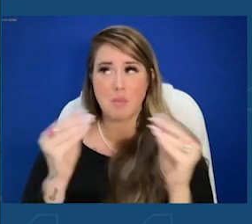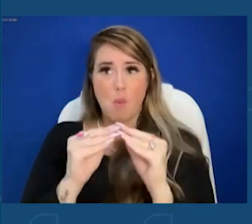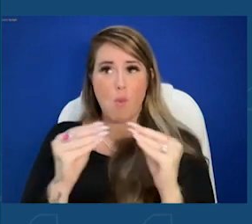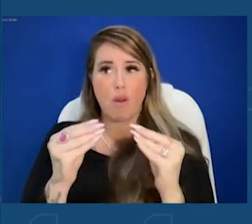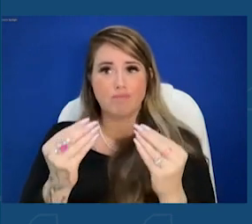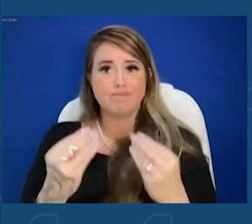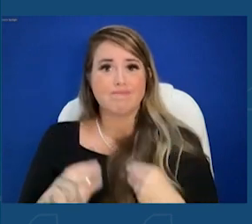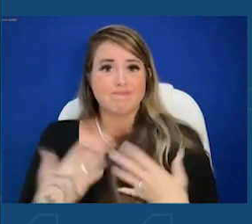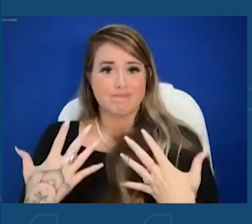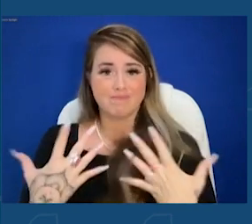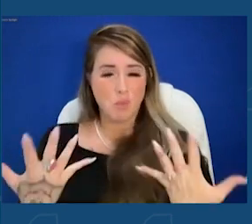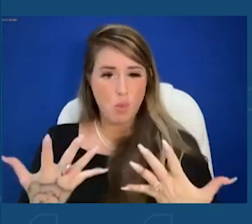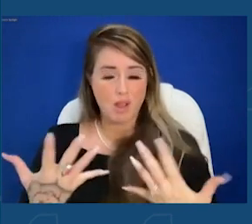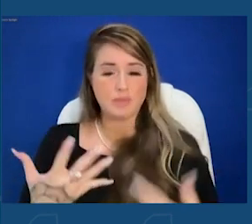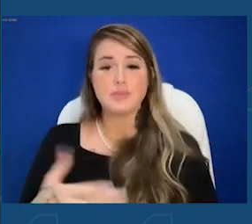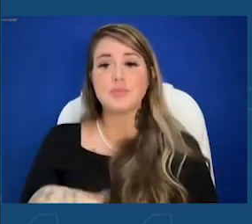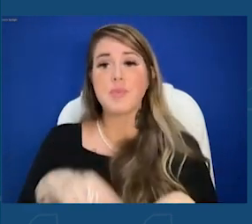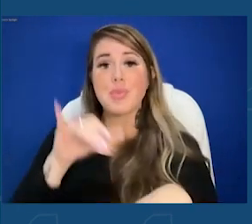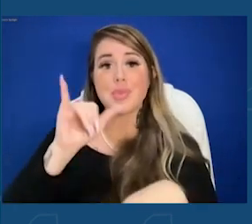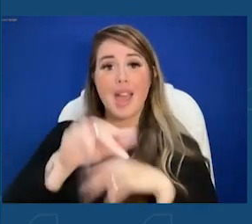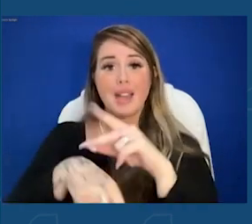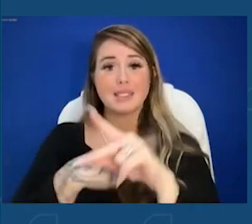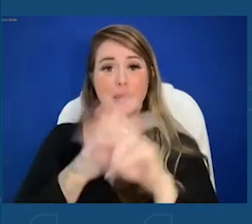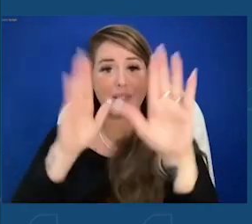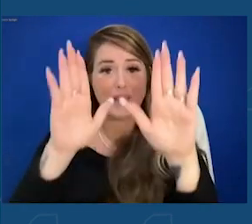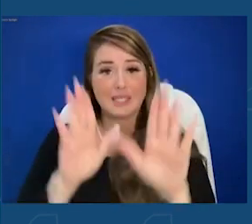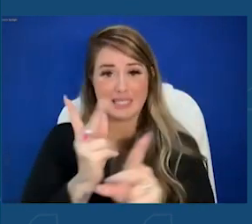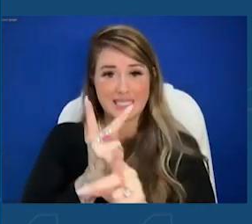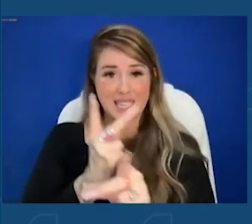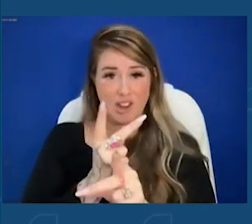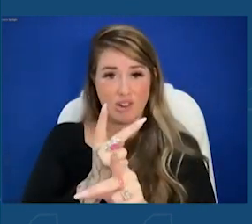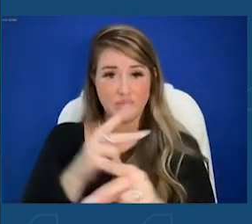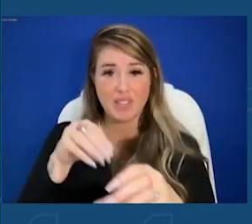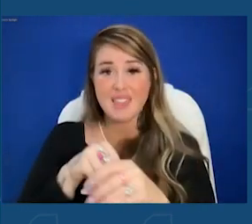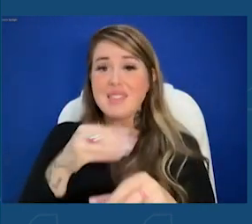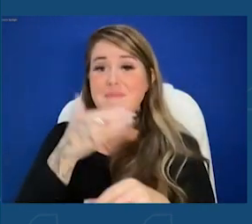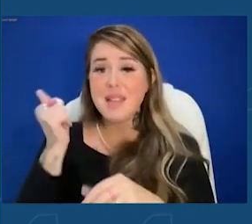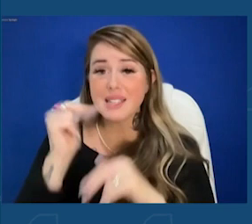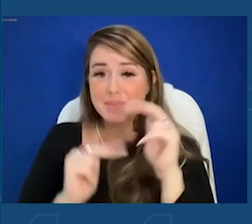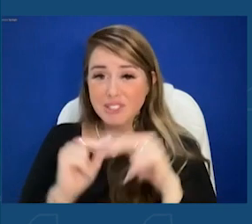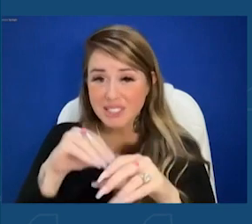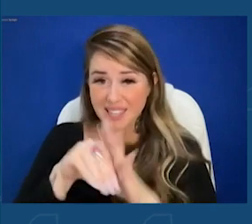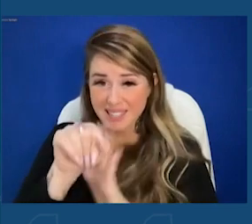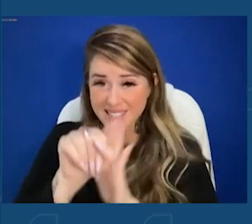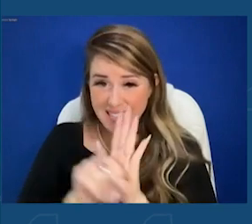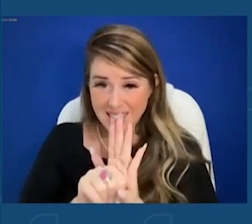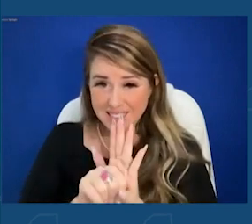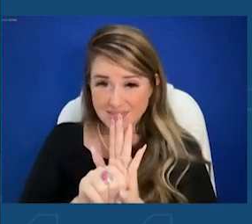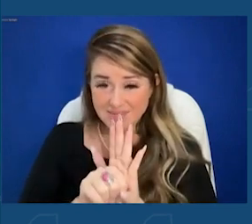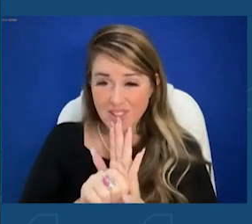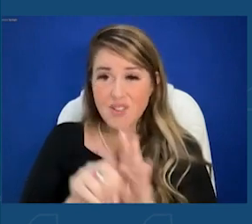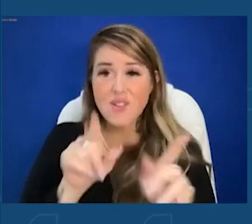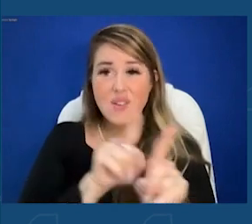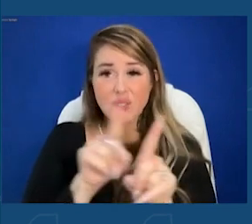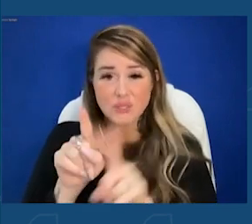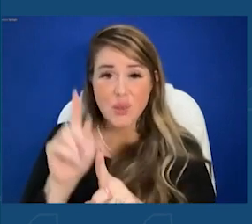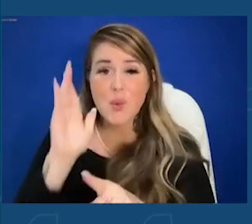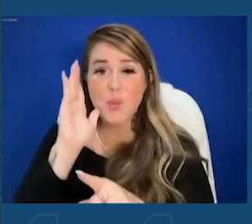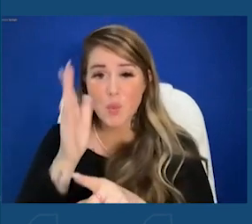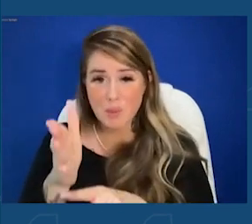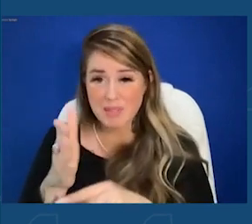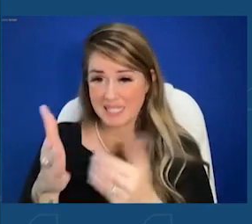is that the same excellent care in the very best building in the state will be as